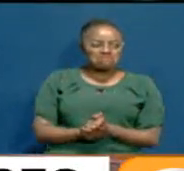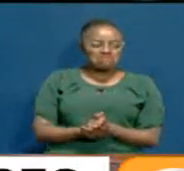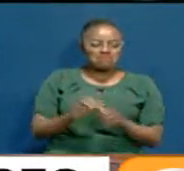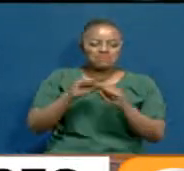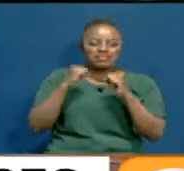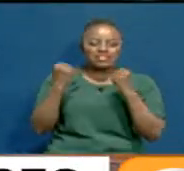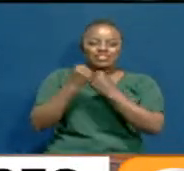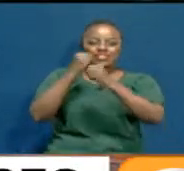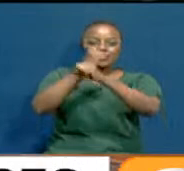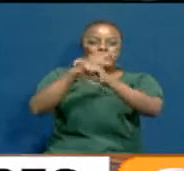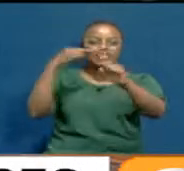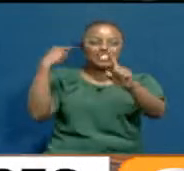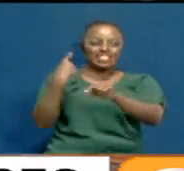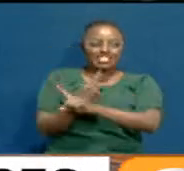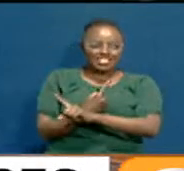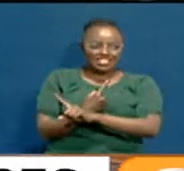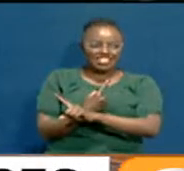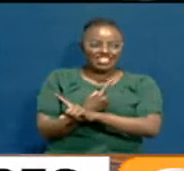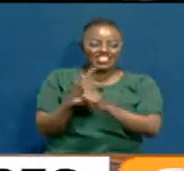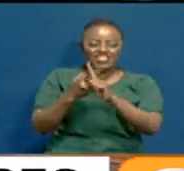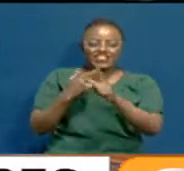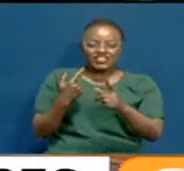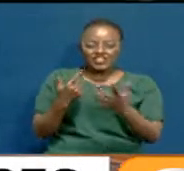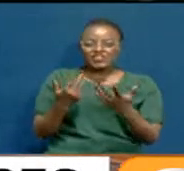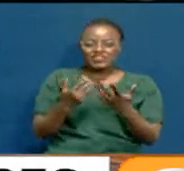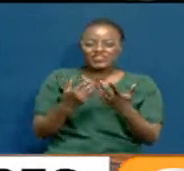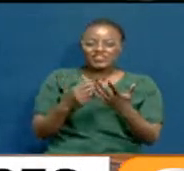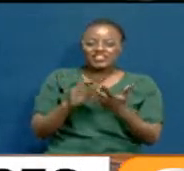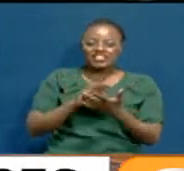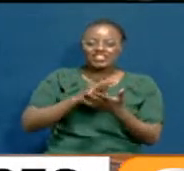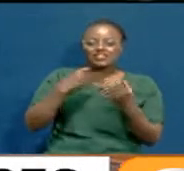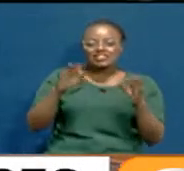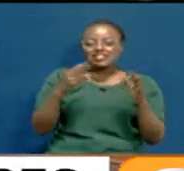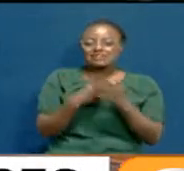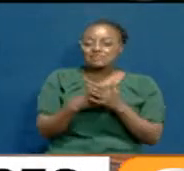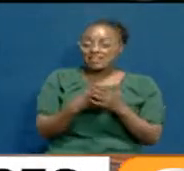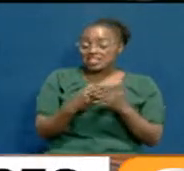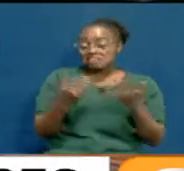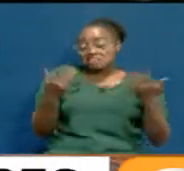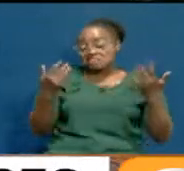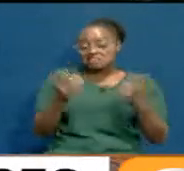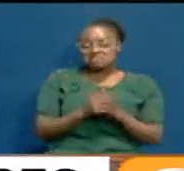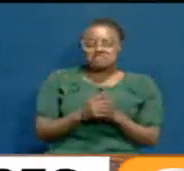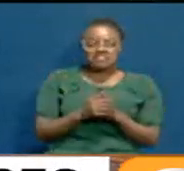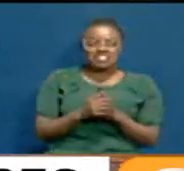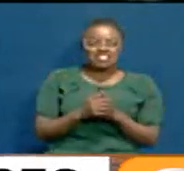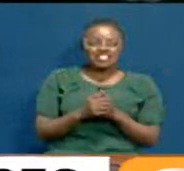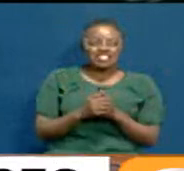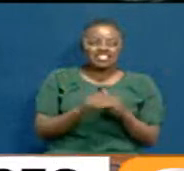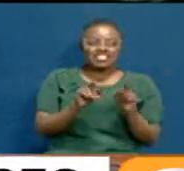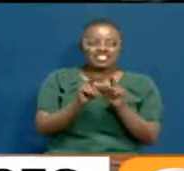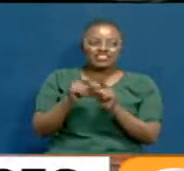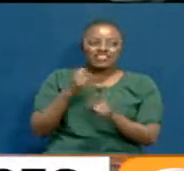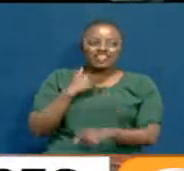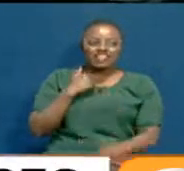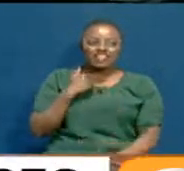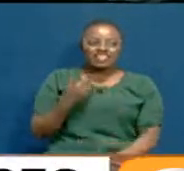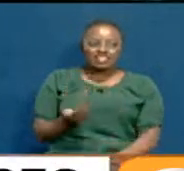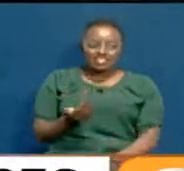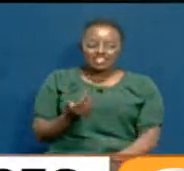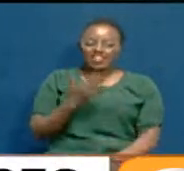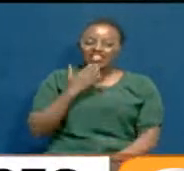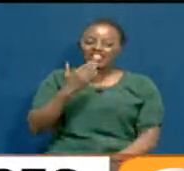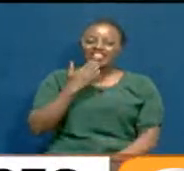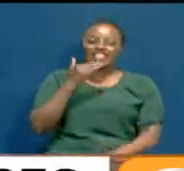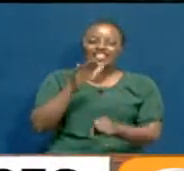is different from. We have to wrap up. Gloria, social protection. You see, Gloria, I think thank you so much. We have to wrap up there. Thank you so